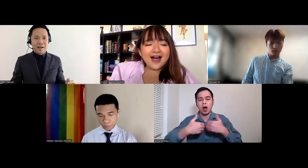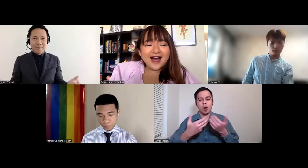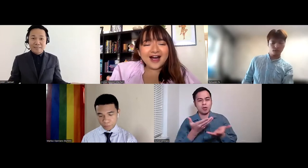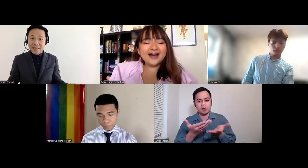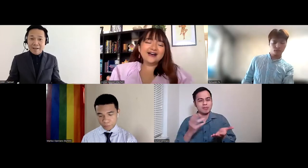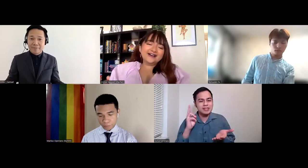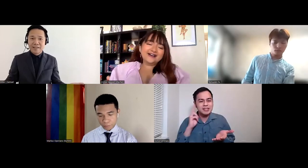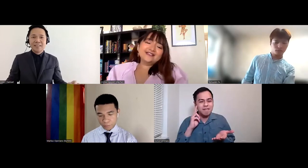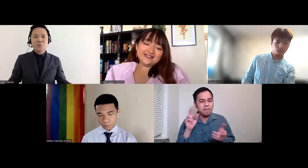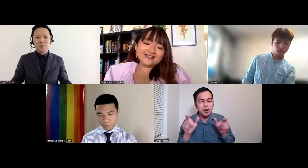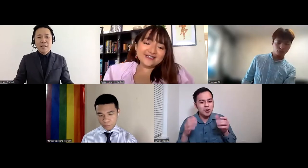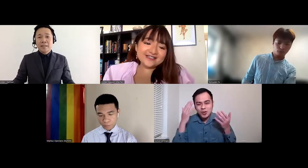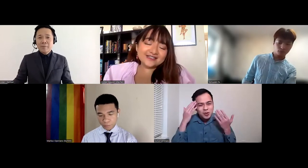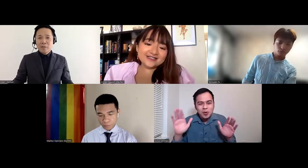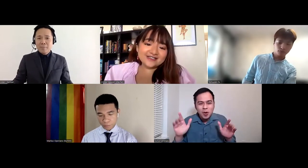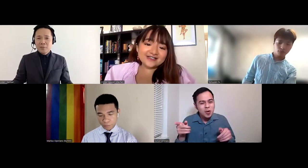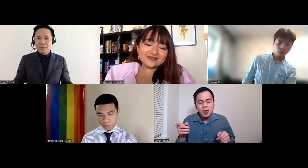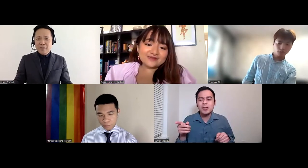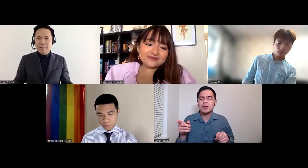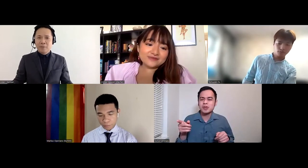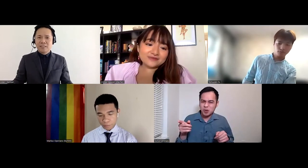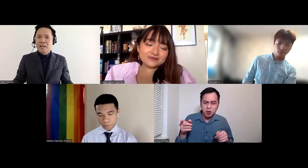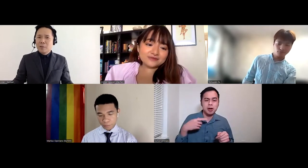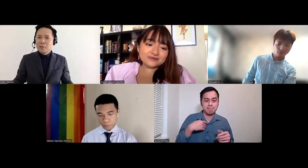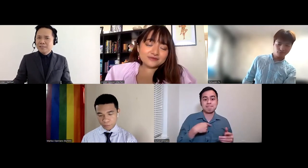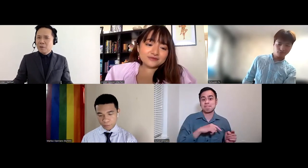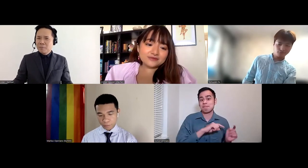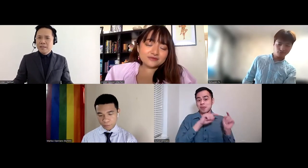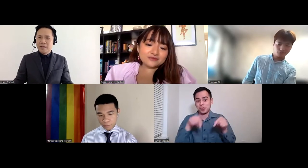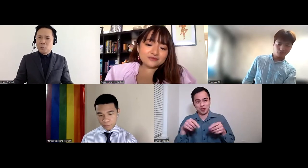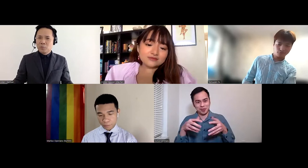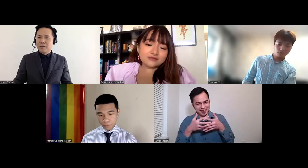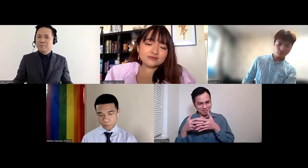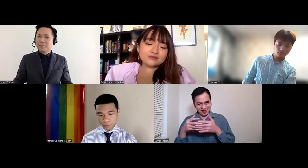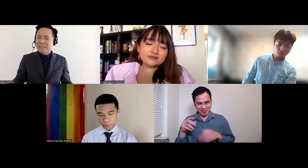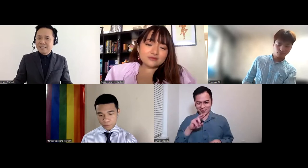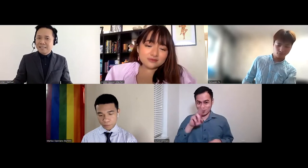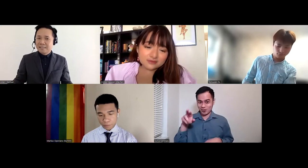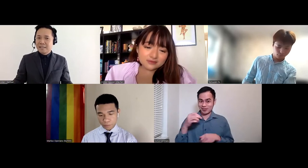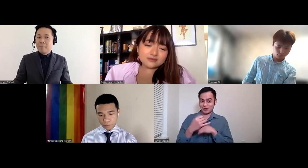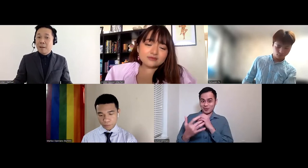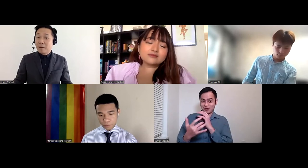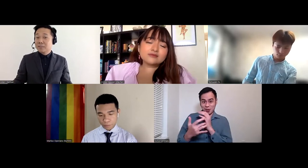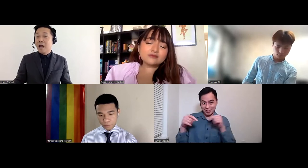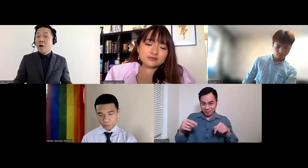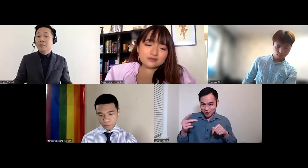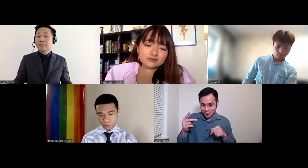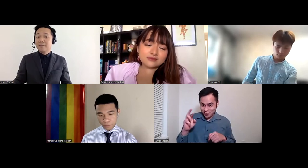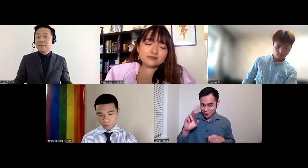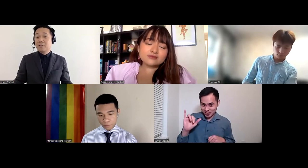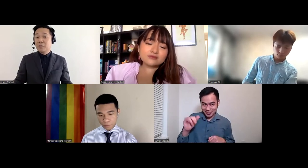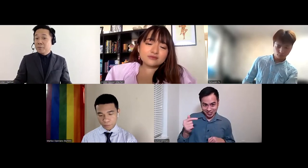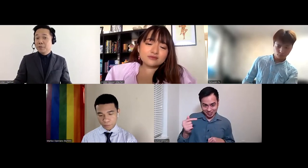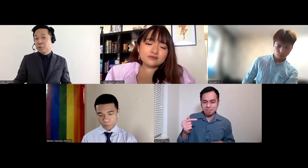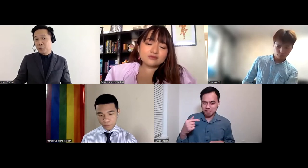me. But I'm deaf." So that led me to think about, there's probably a lot of misunderstanding about how the deaf